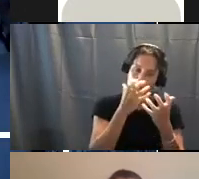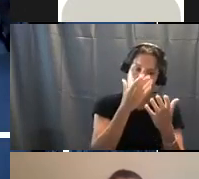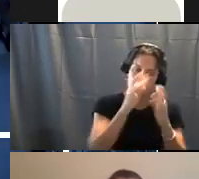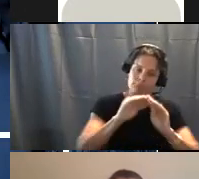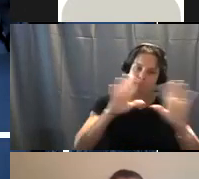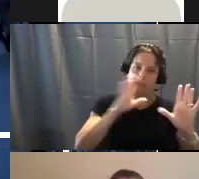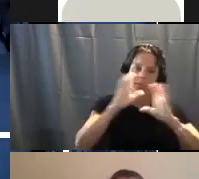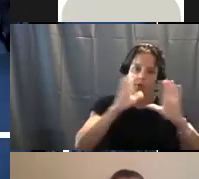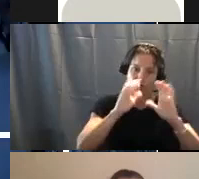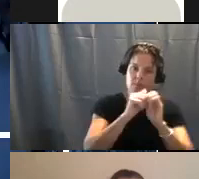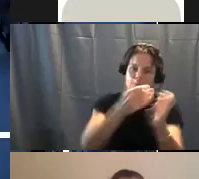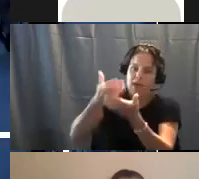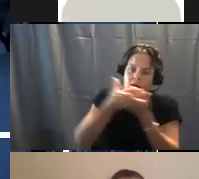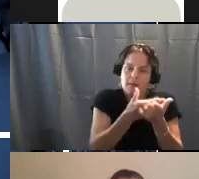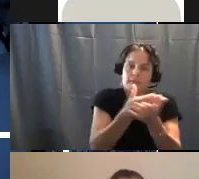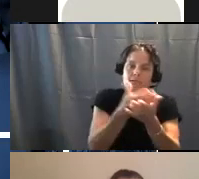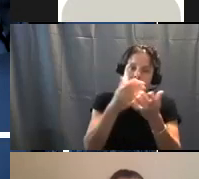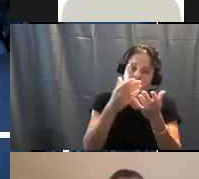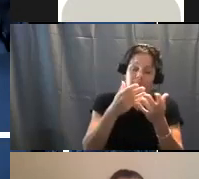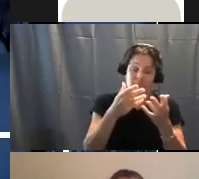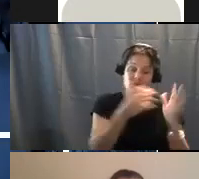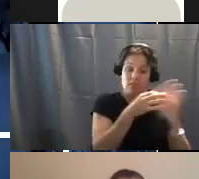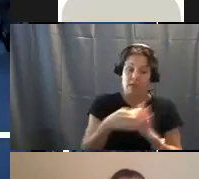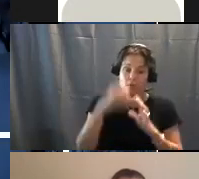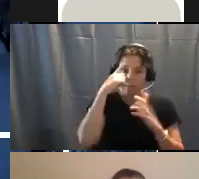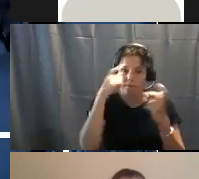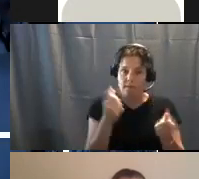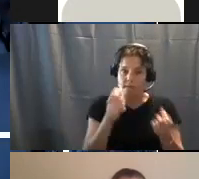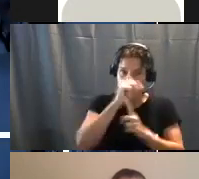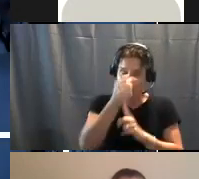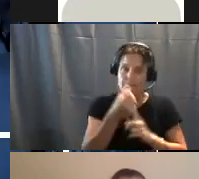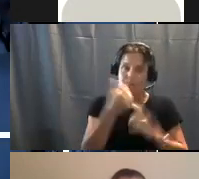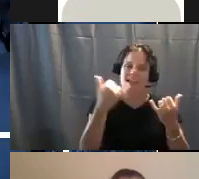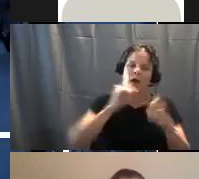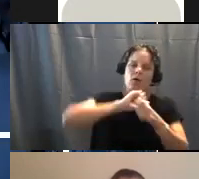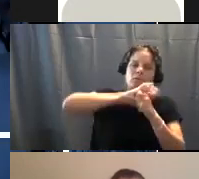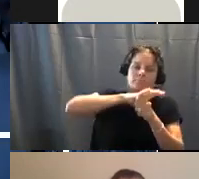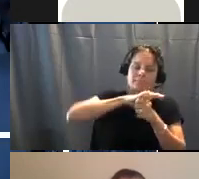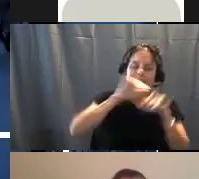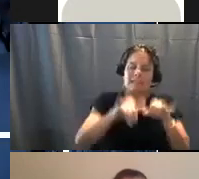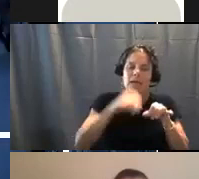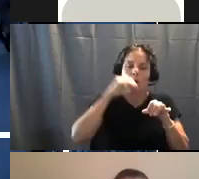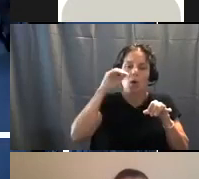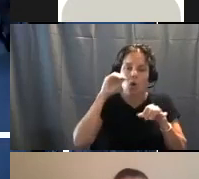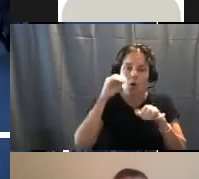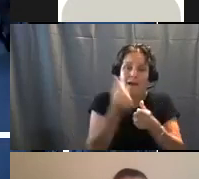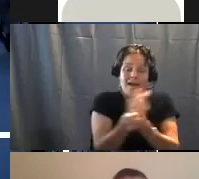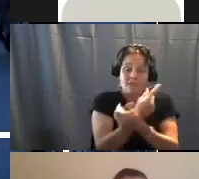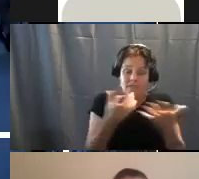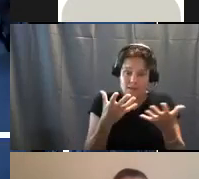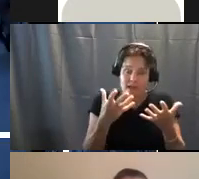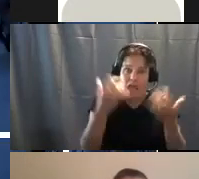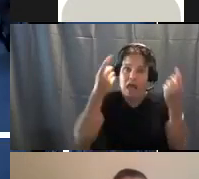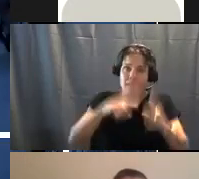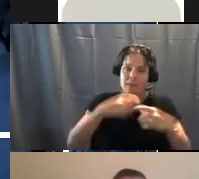with credible sources. In the time of COVID-19 and stay-at-home orders, everyone has their attention online, and this means an